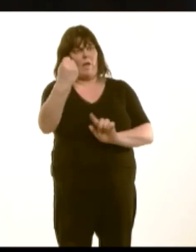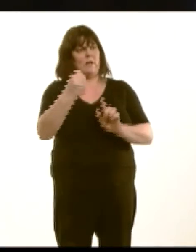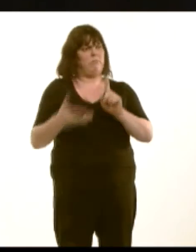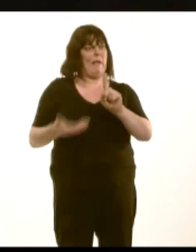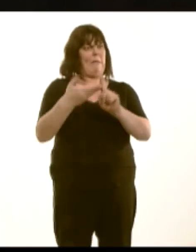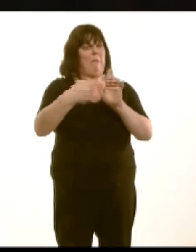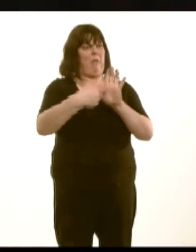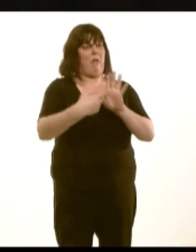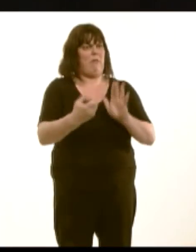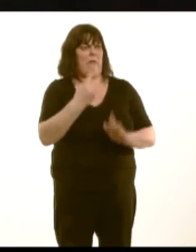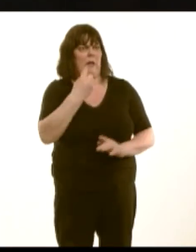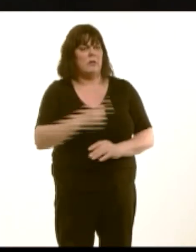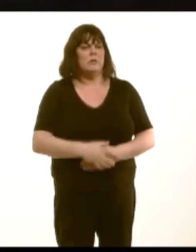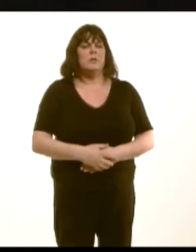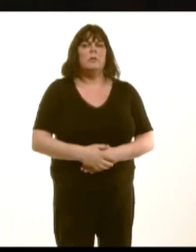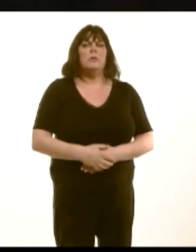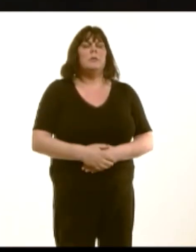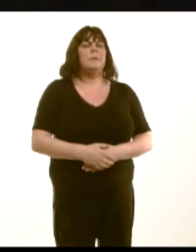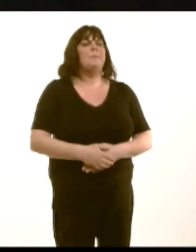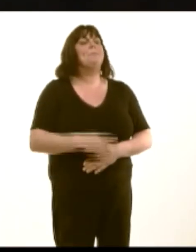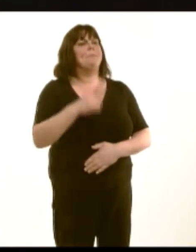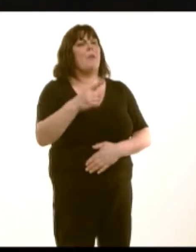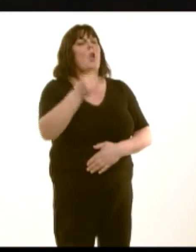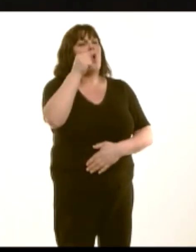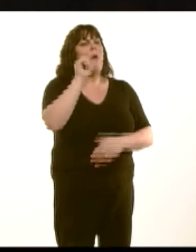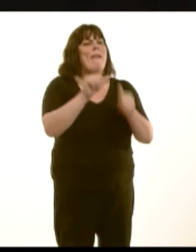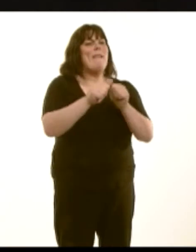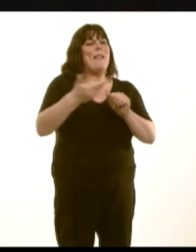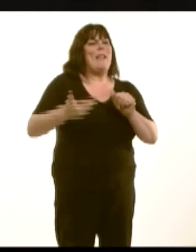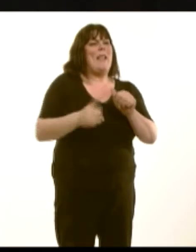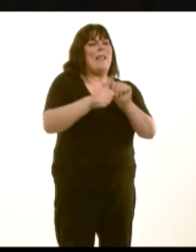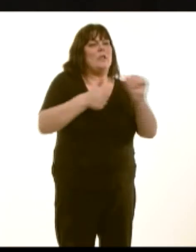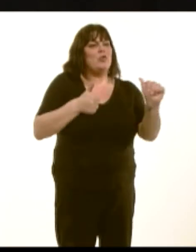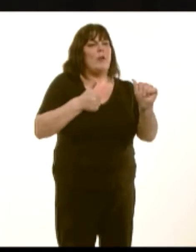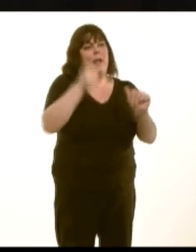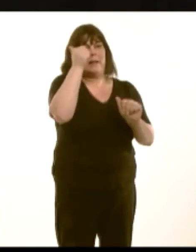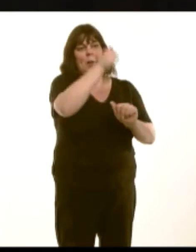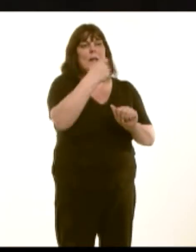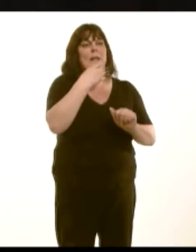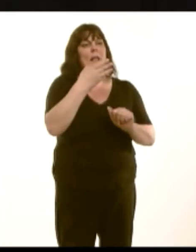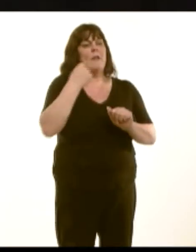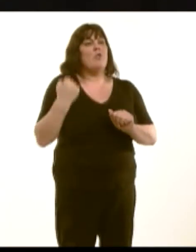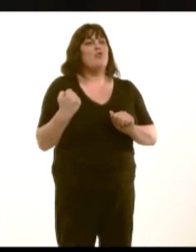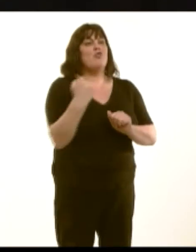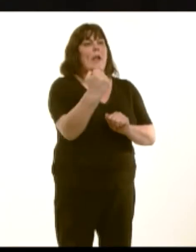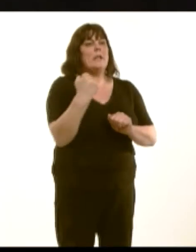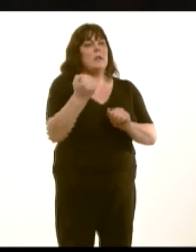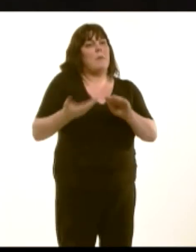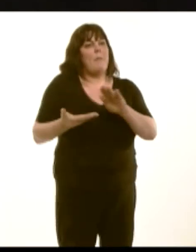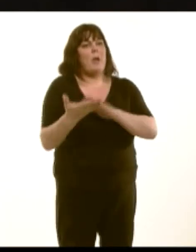Minister. There have been recent calls by the industry experts that the Labour call to renationalise some train services have been